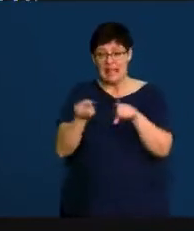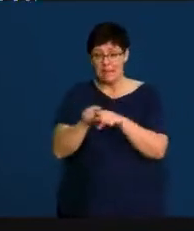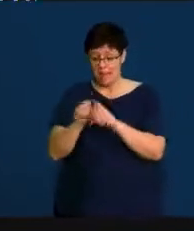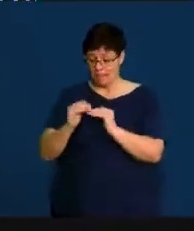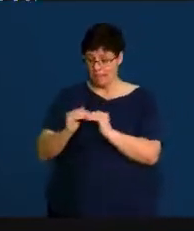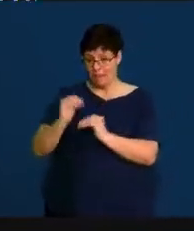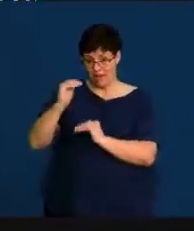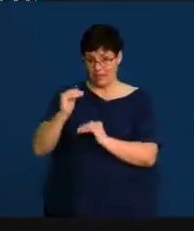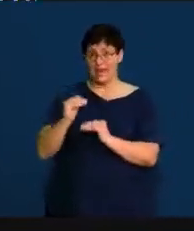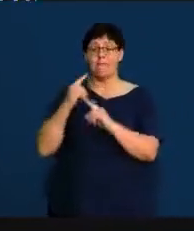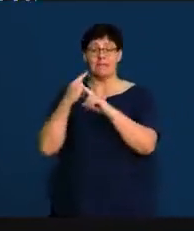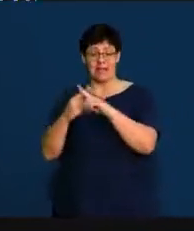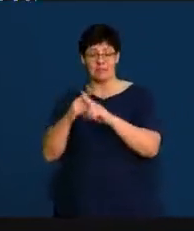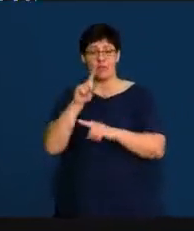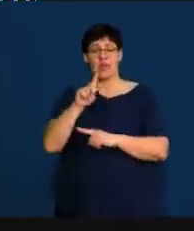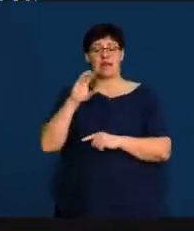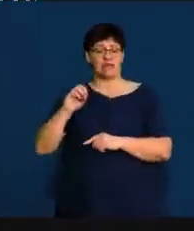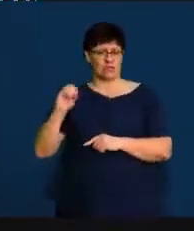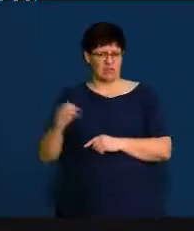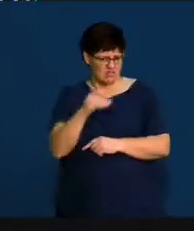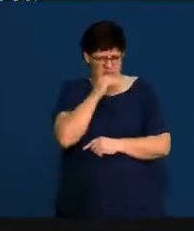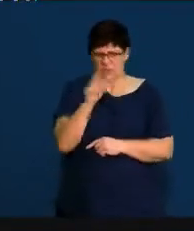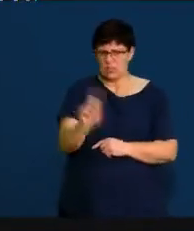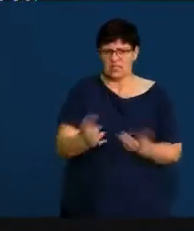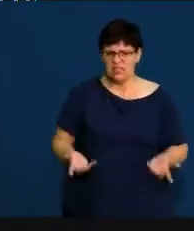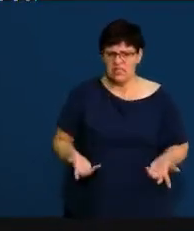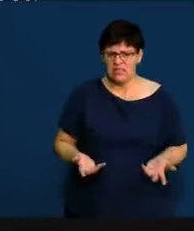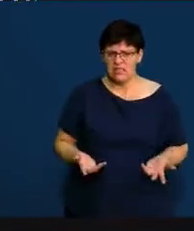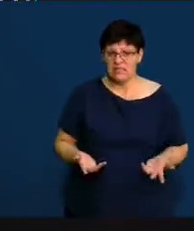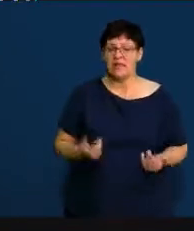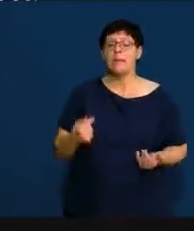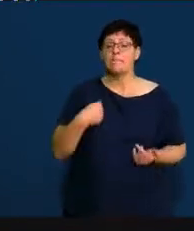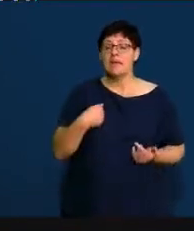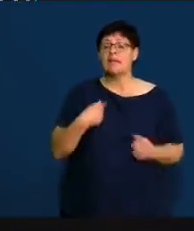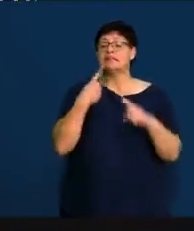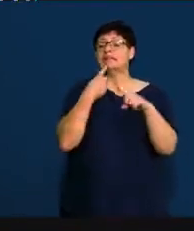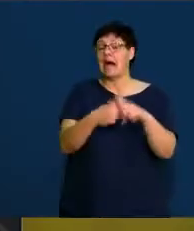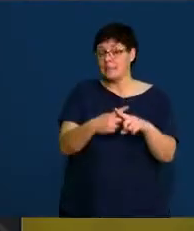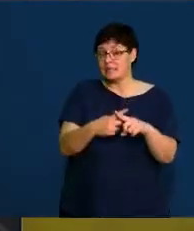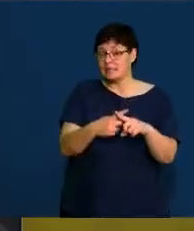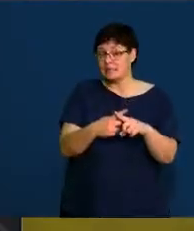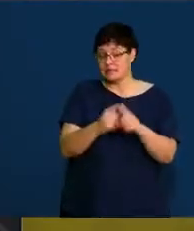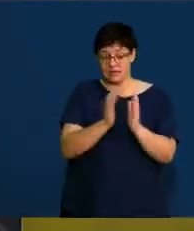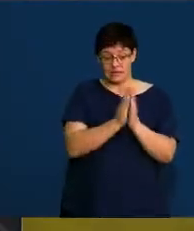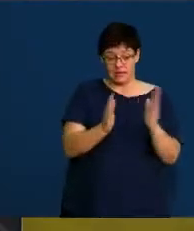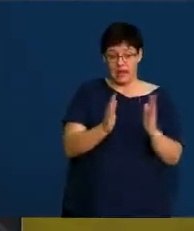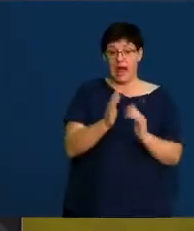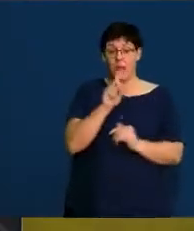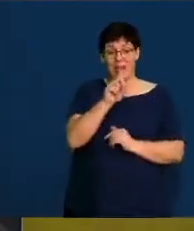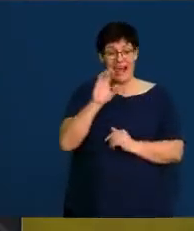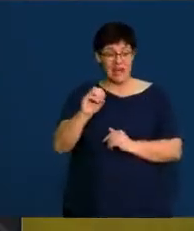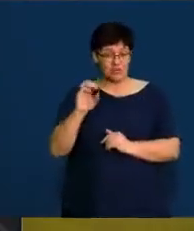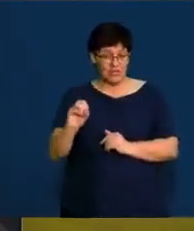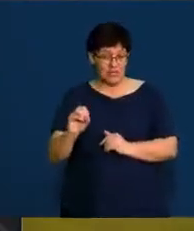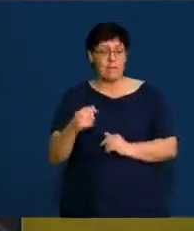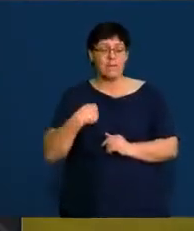the breadth by 100. What does this mean? When I multiply my distances by 100, I am